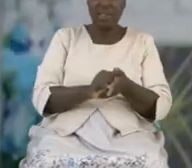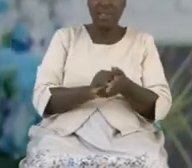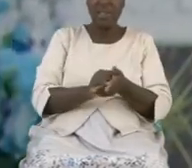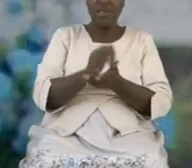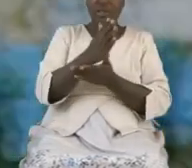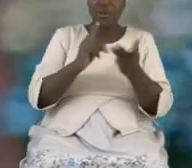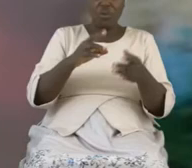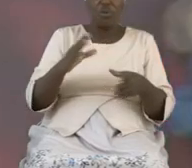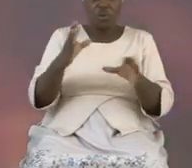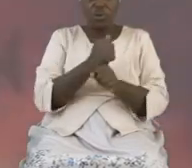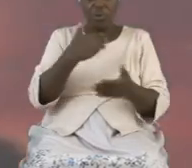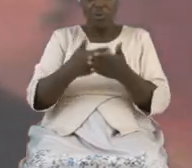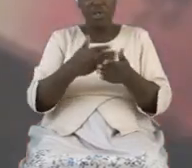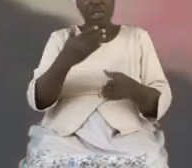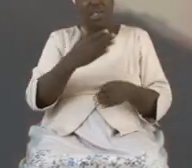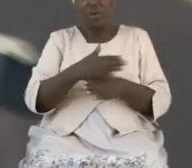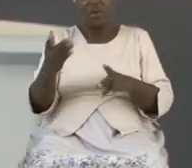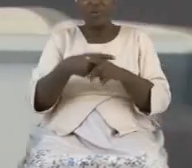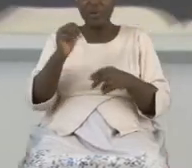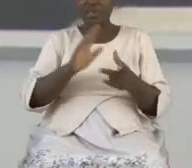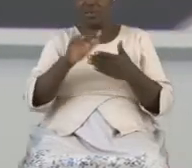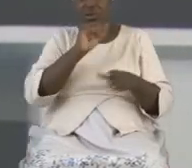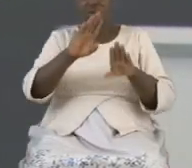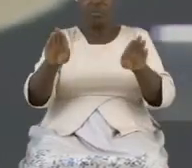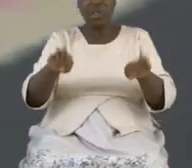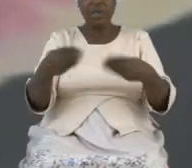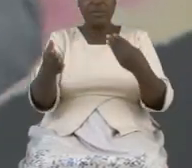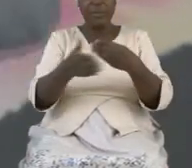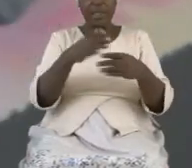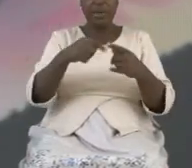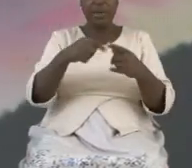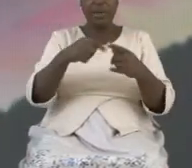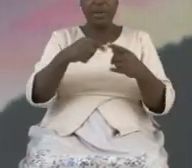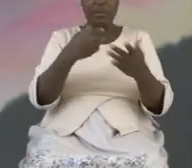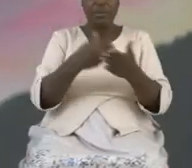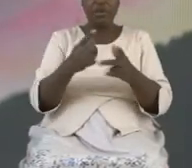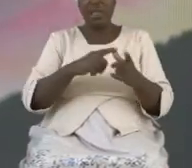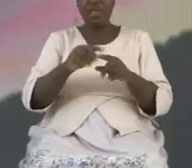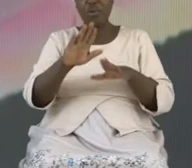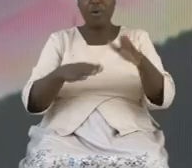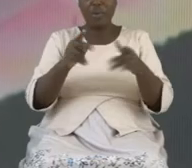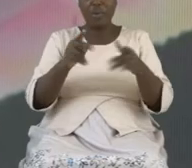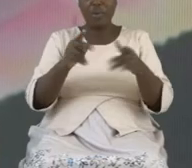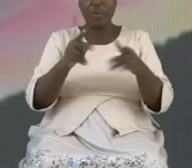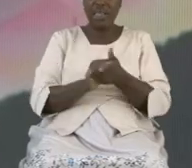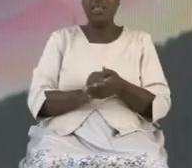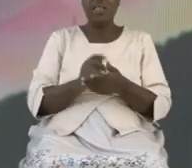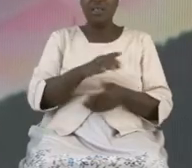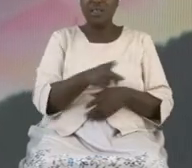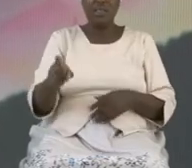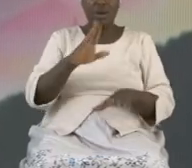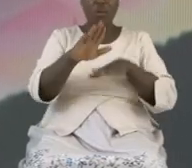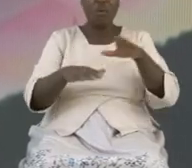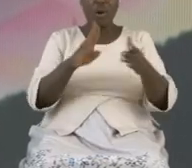them and did not return the money. That's what they see, they walk by that. They walk by sight. But